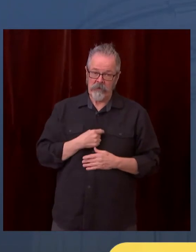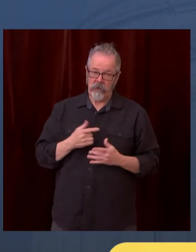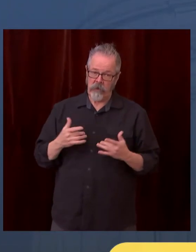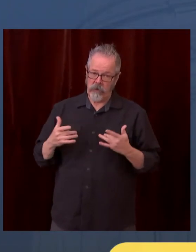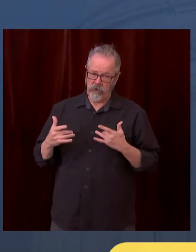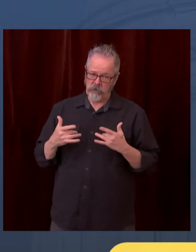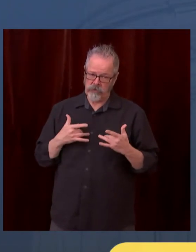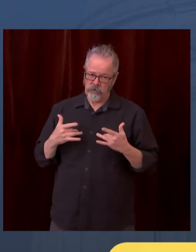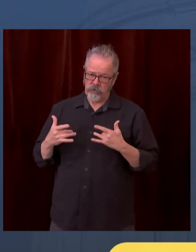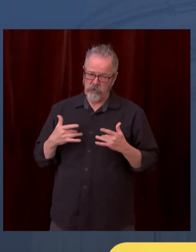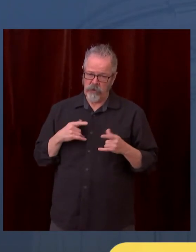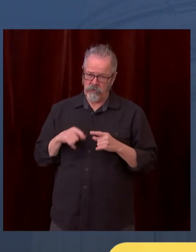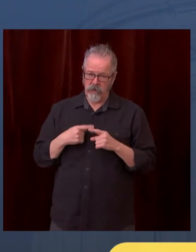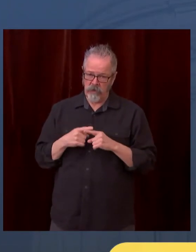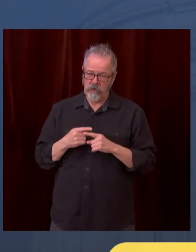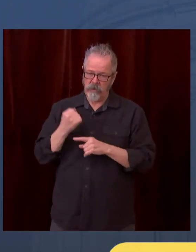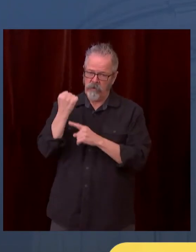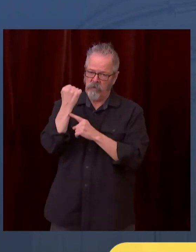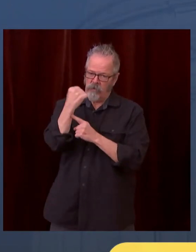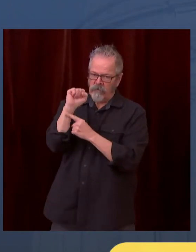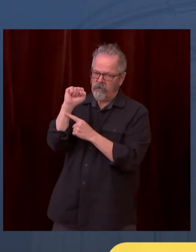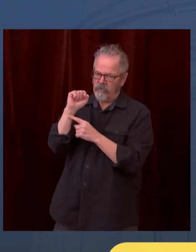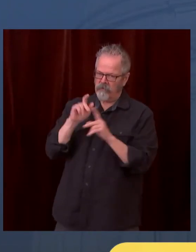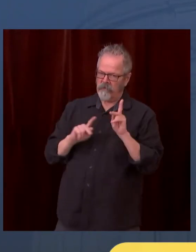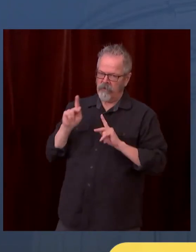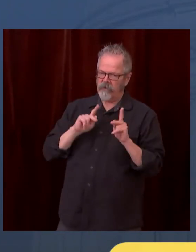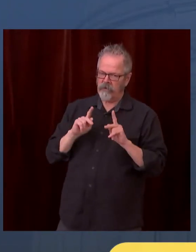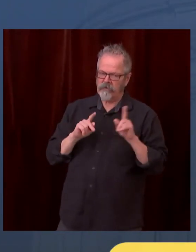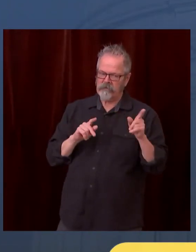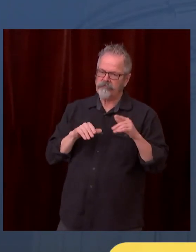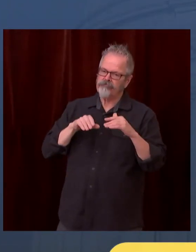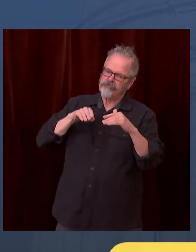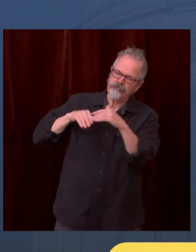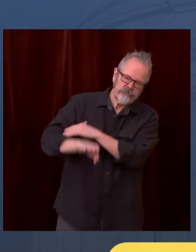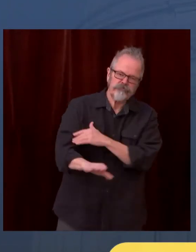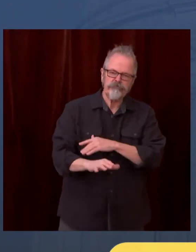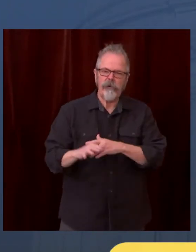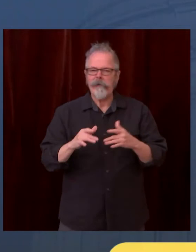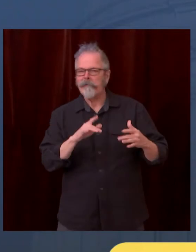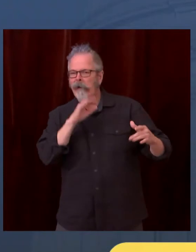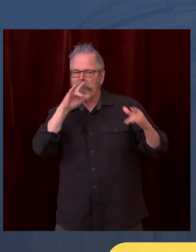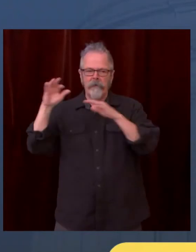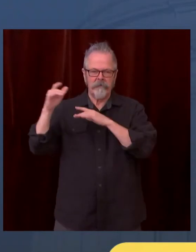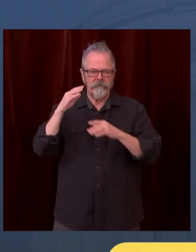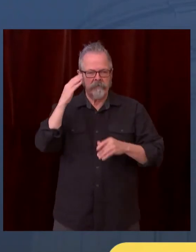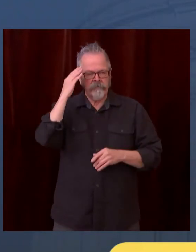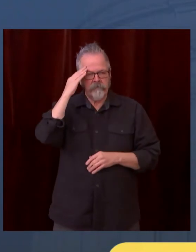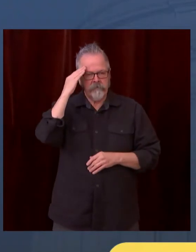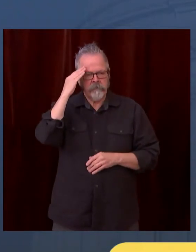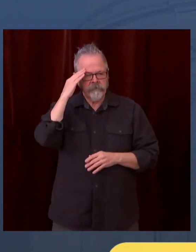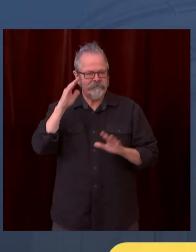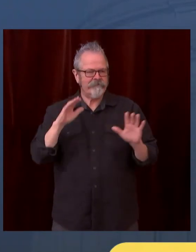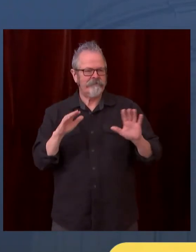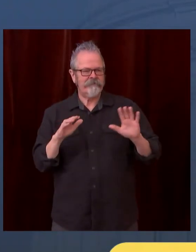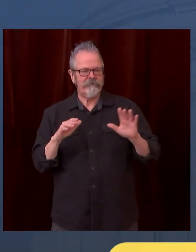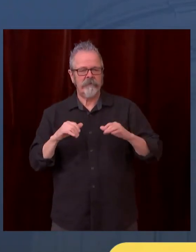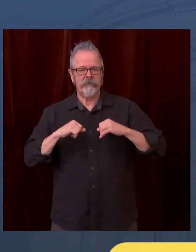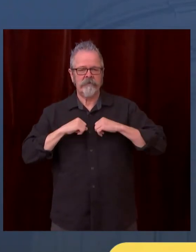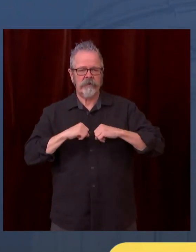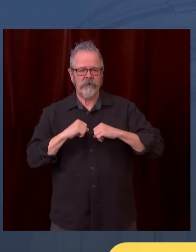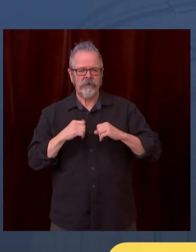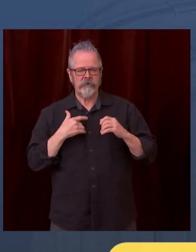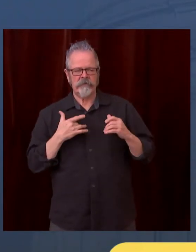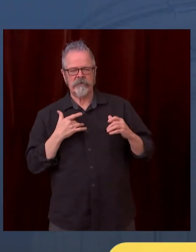moment that we've been advised by the security personnel, Washington State Patrol, Guard, and other federal